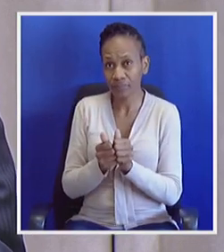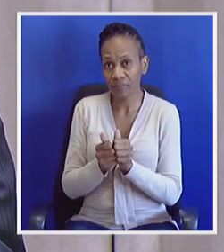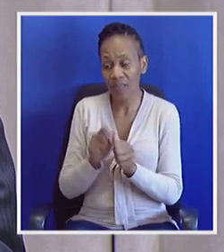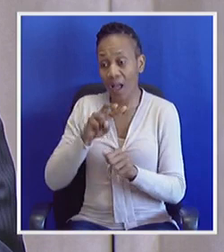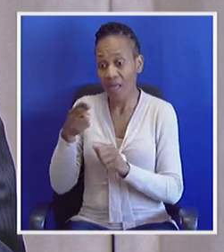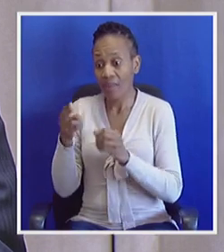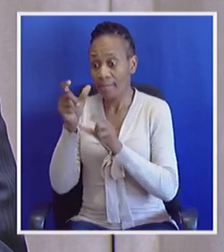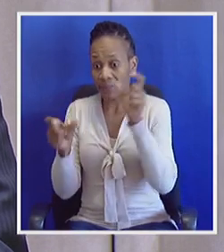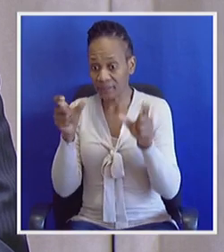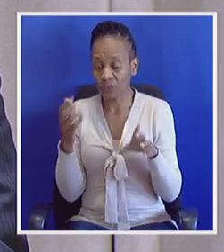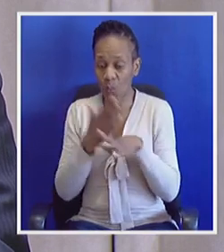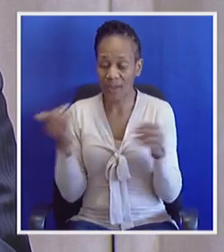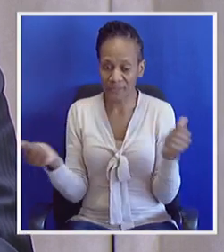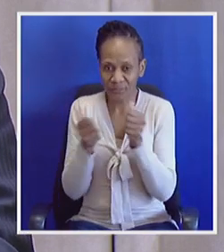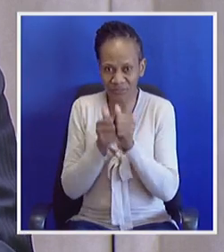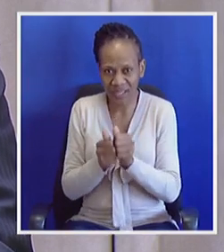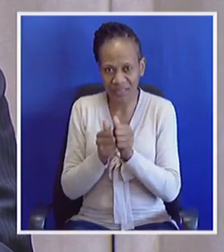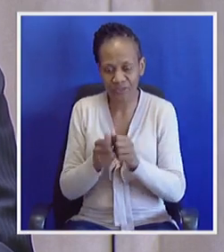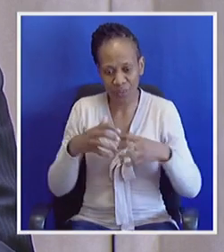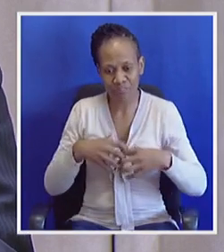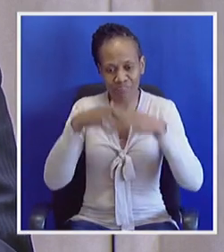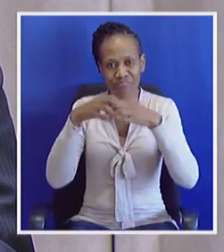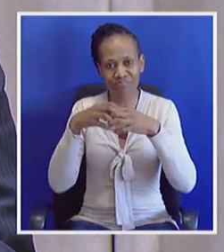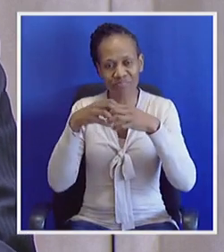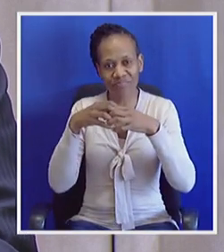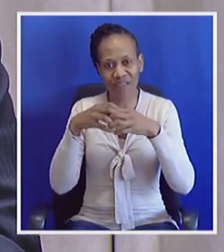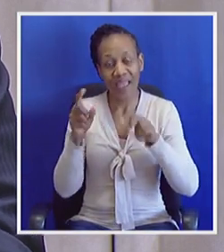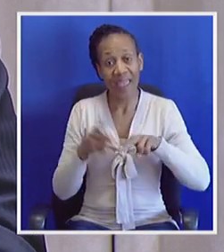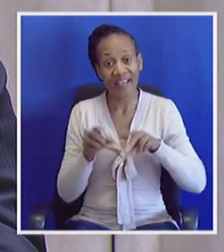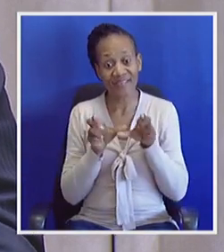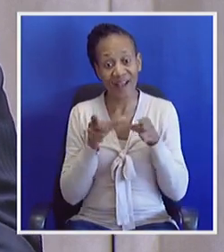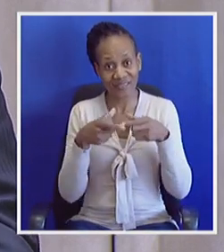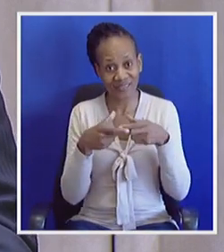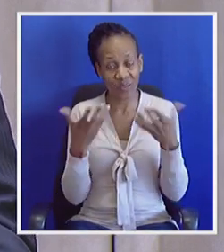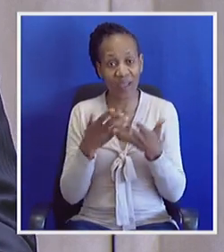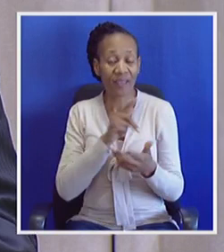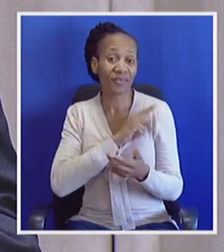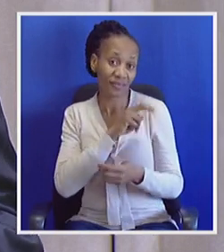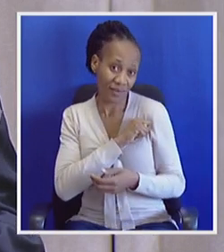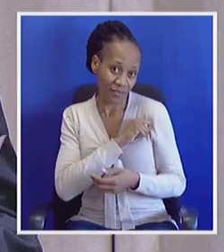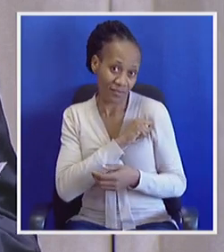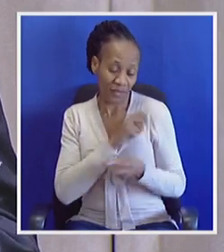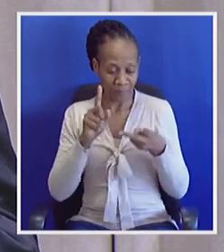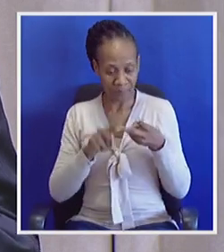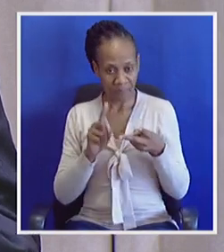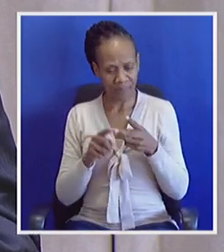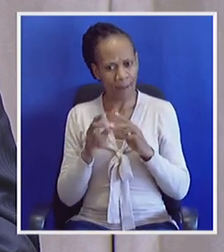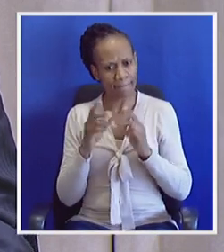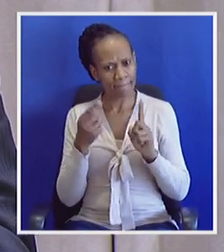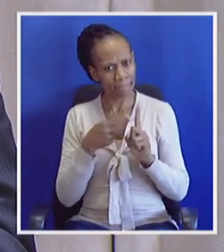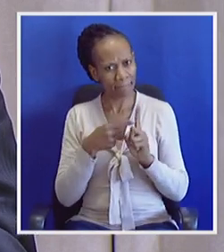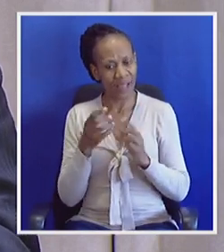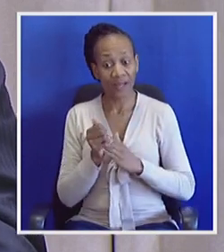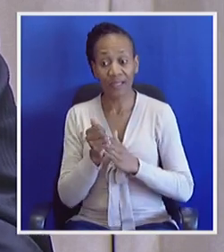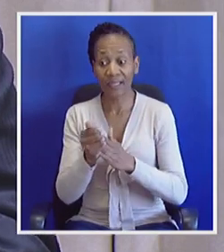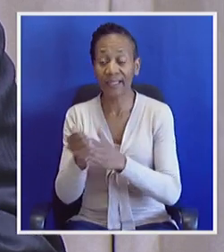establishment of the first ever Provincial AIDS Council in KwaZulu-Natal, where he also played a leading role in the